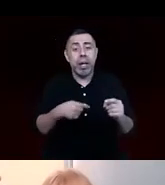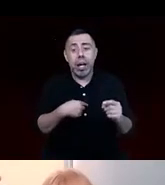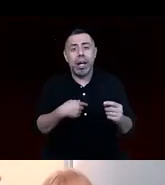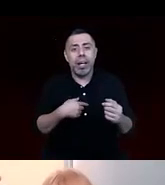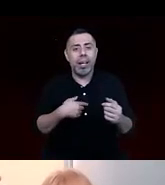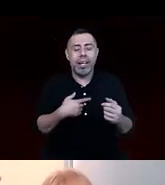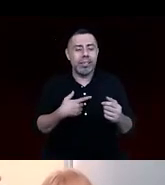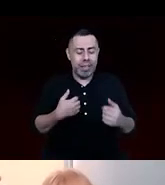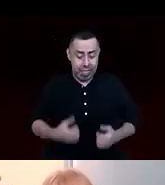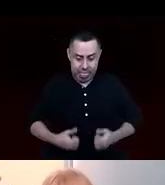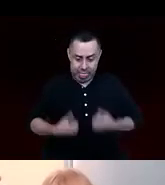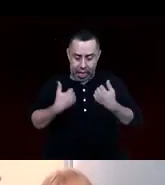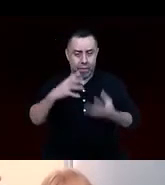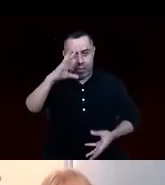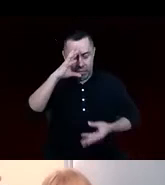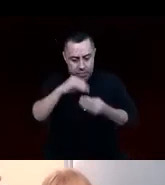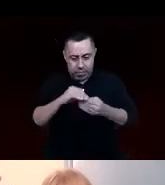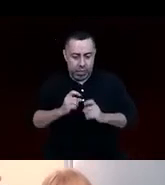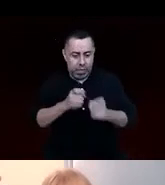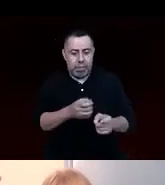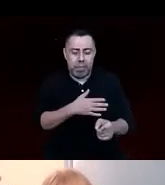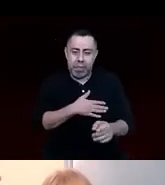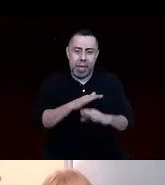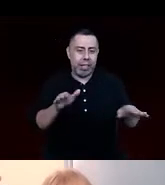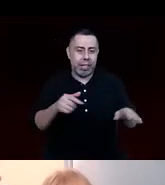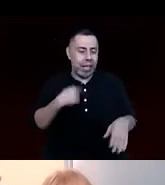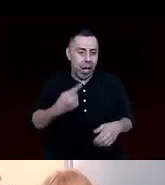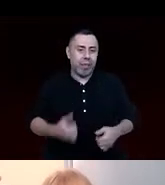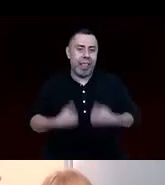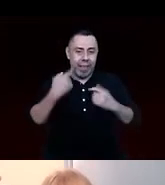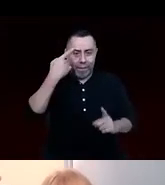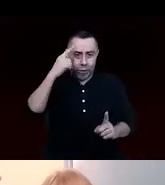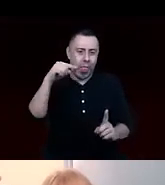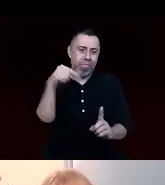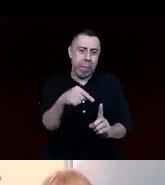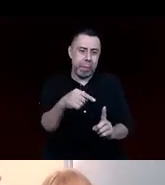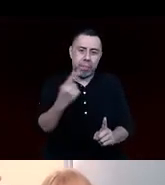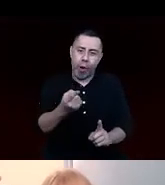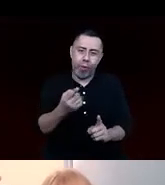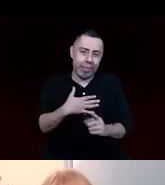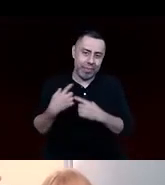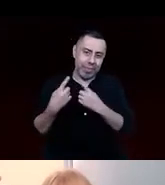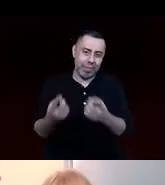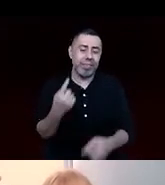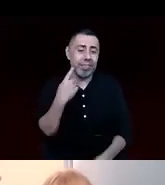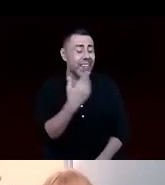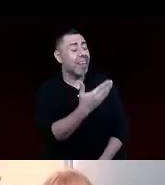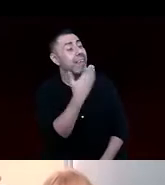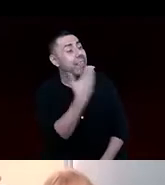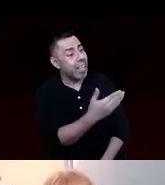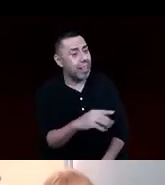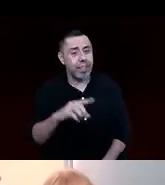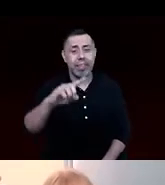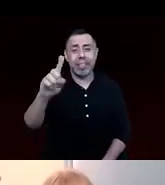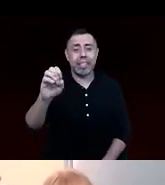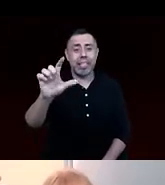them, and I always have. Thank you. Zelema, we are out of